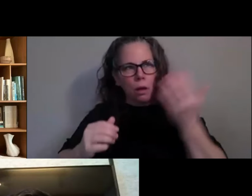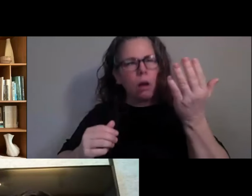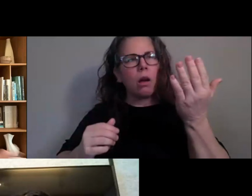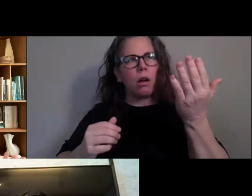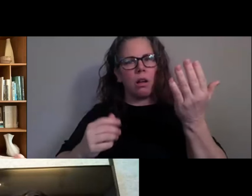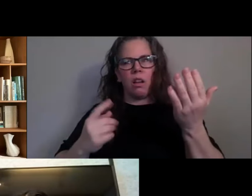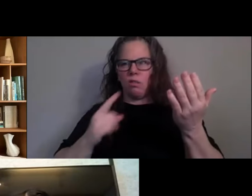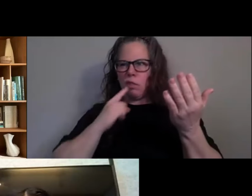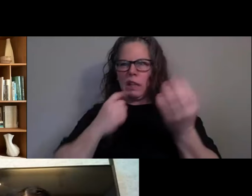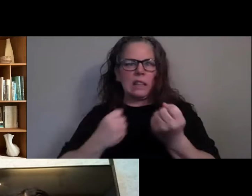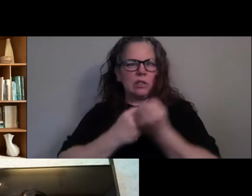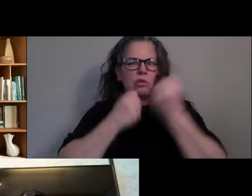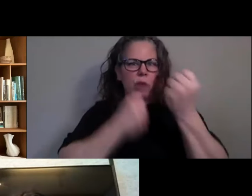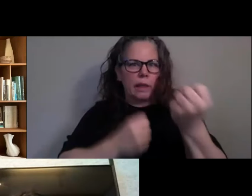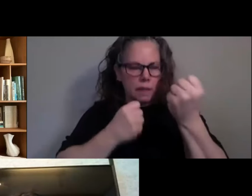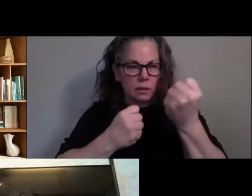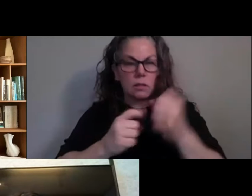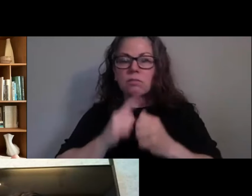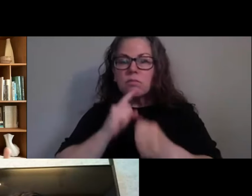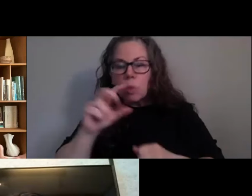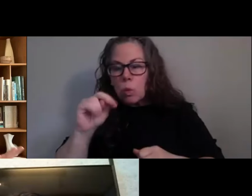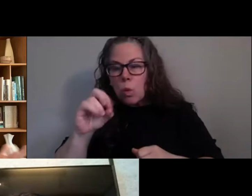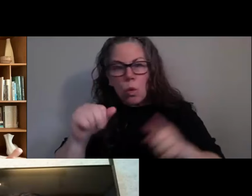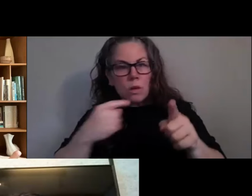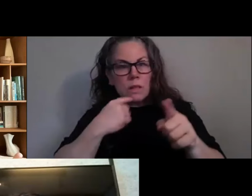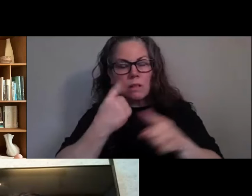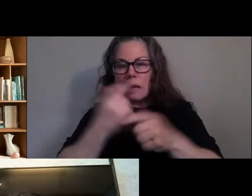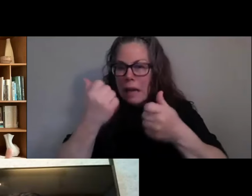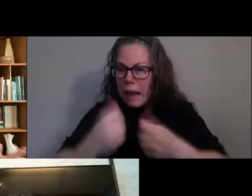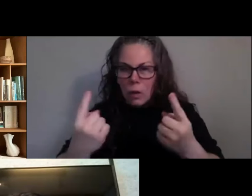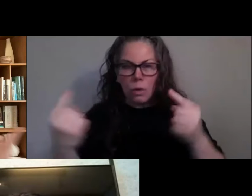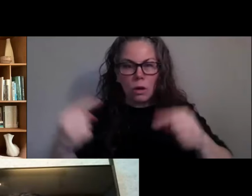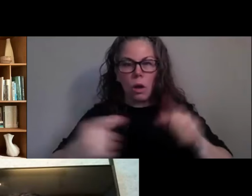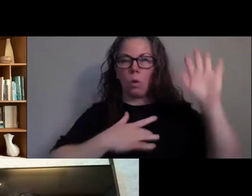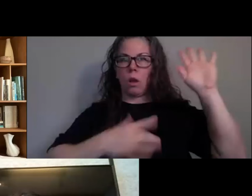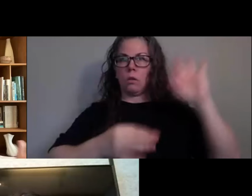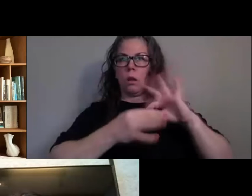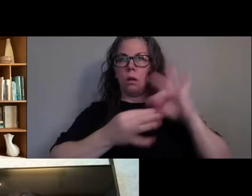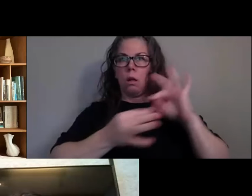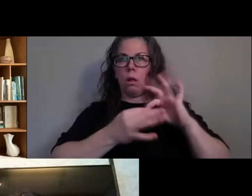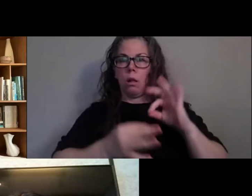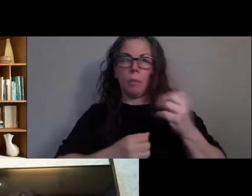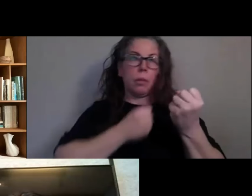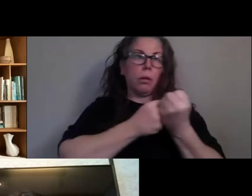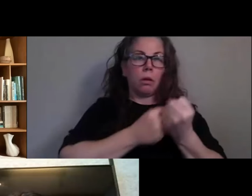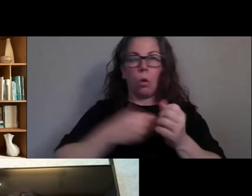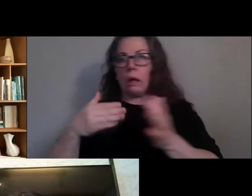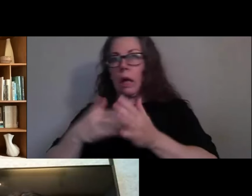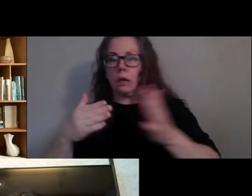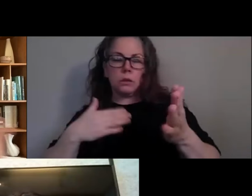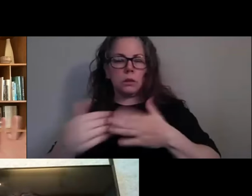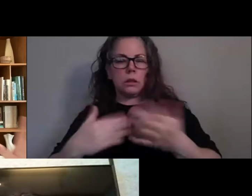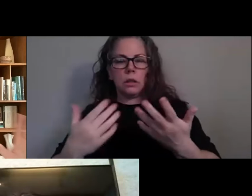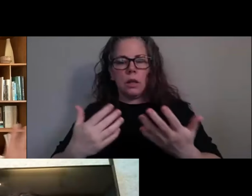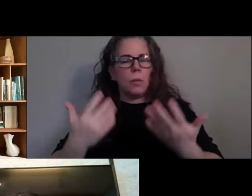when Nora said anyone can go and testify in a public hearing, yay or nay to testimony, you don't want to be caught off guard by folks who are